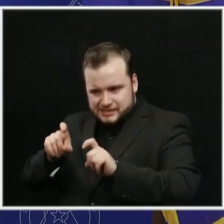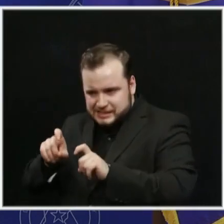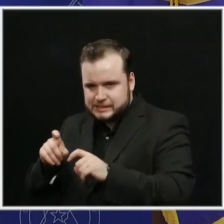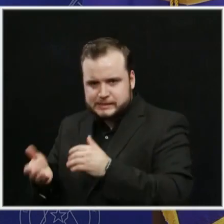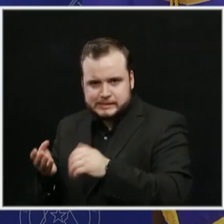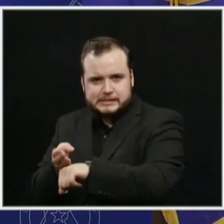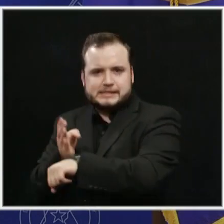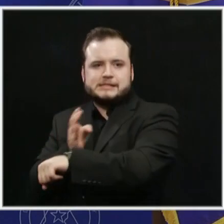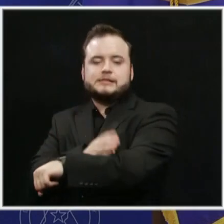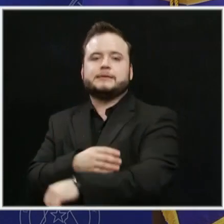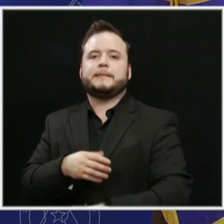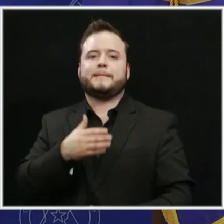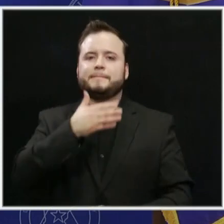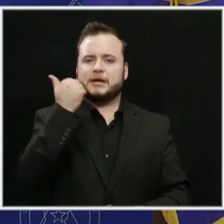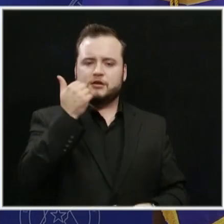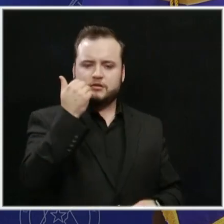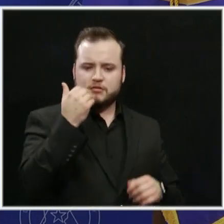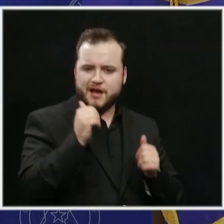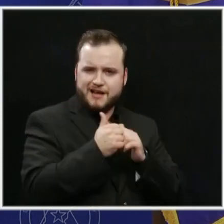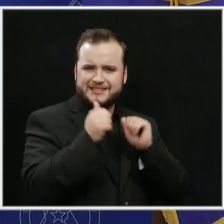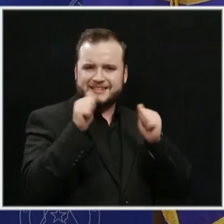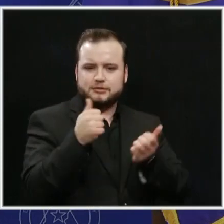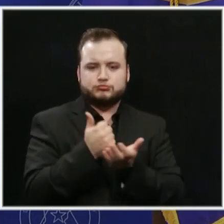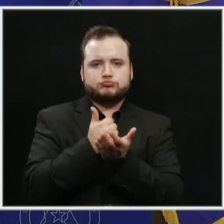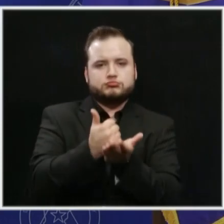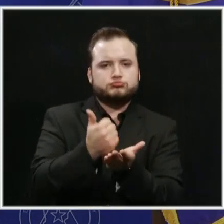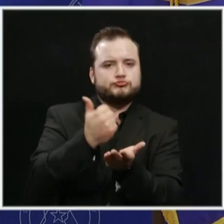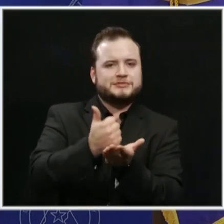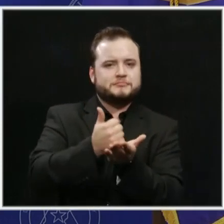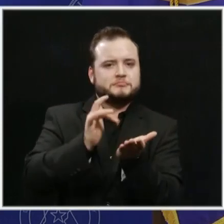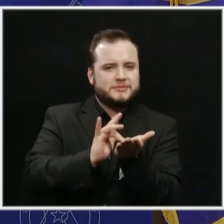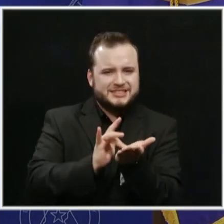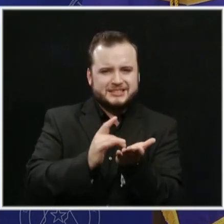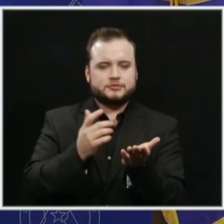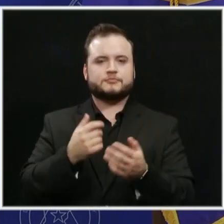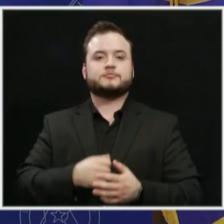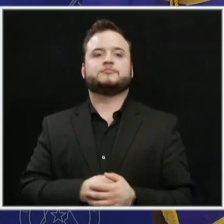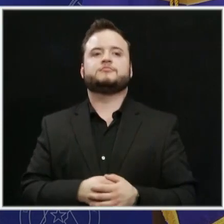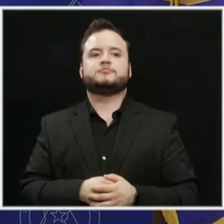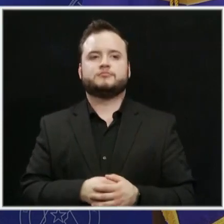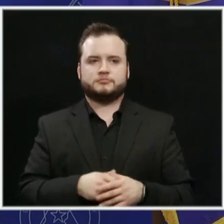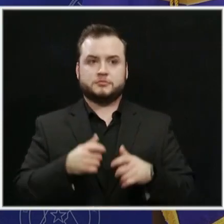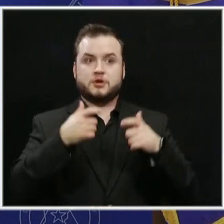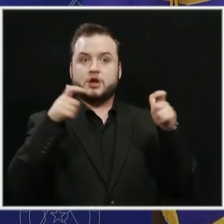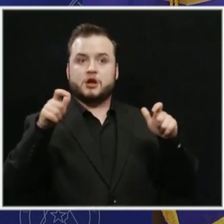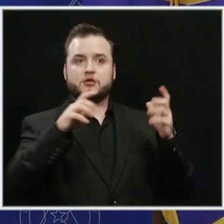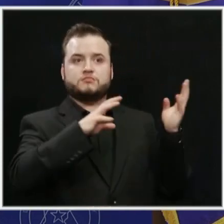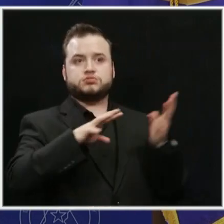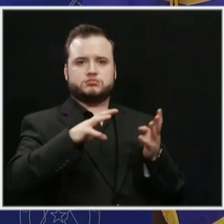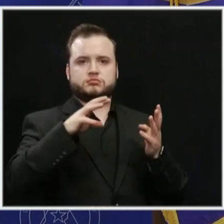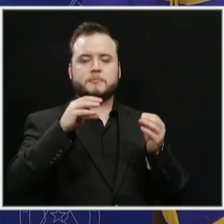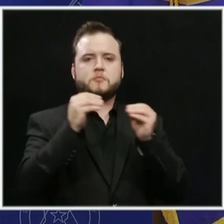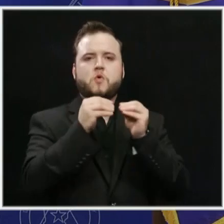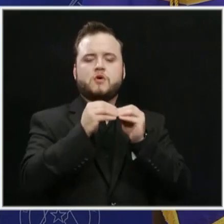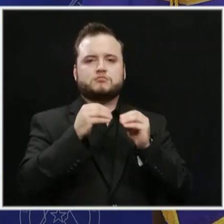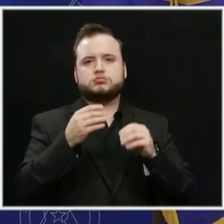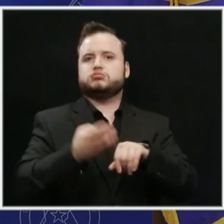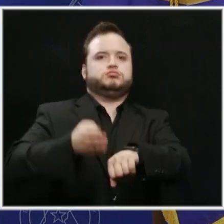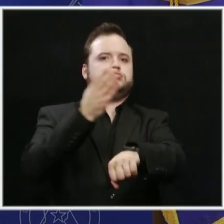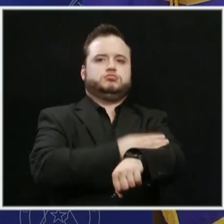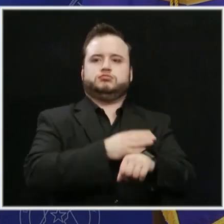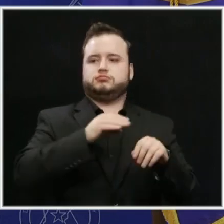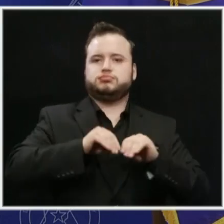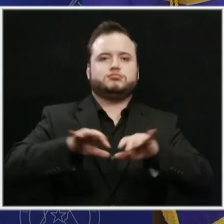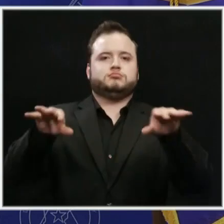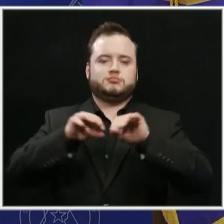these patients, and better prepare to accommodate what could be a very large volume of patients later this summer. The State Healthcare